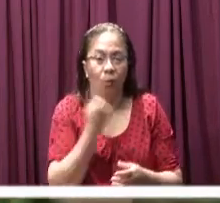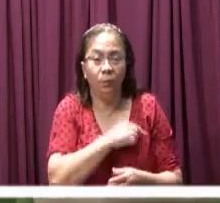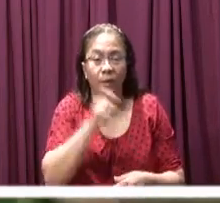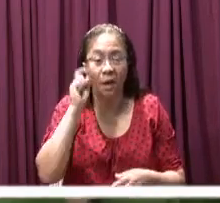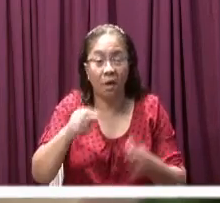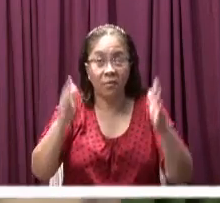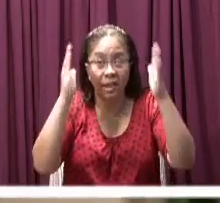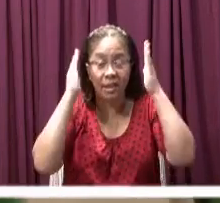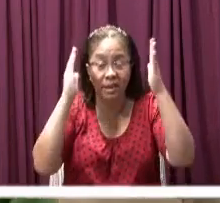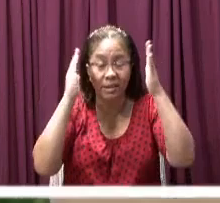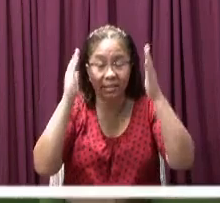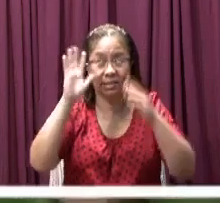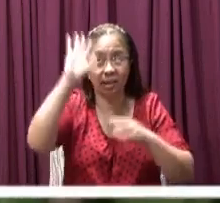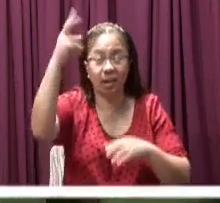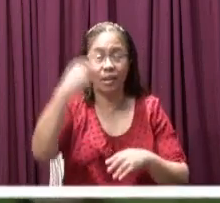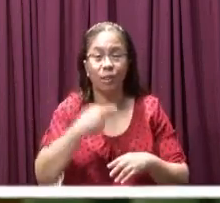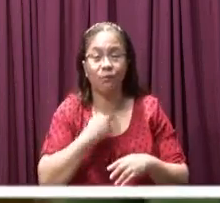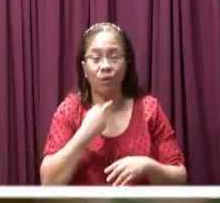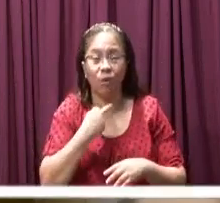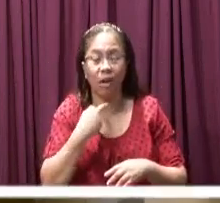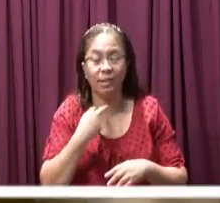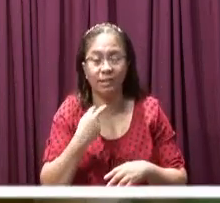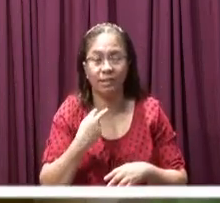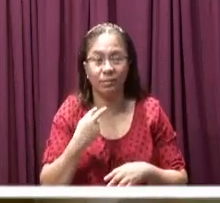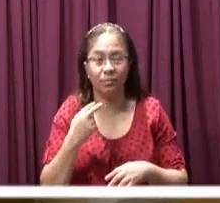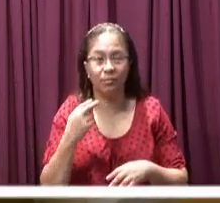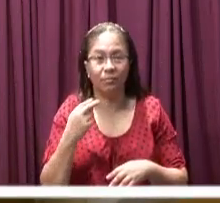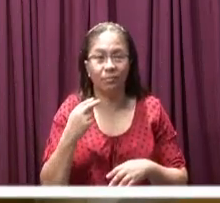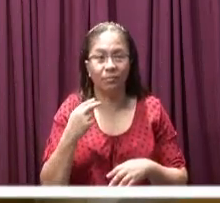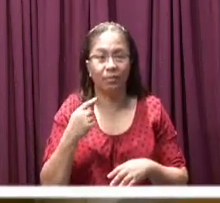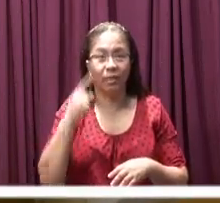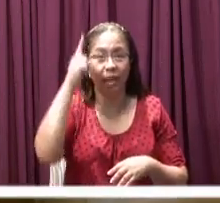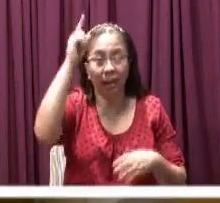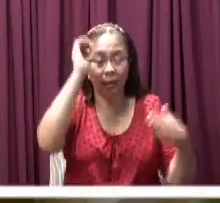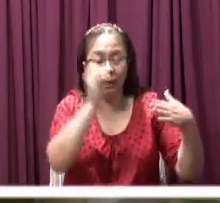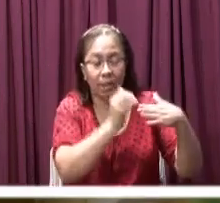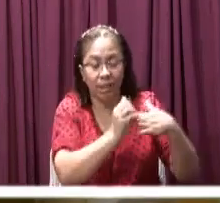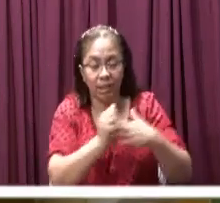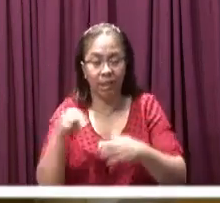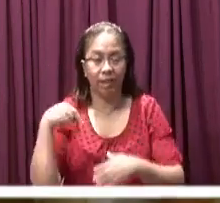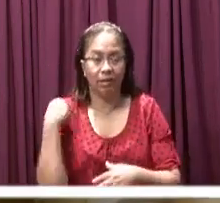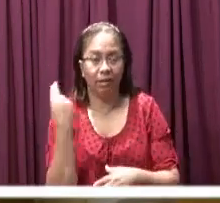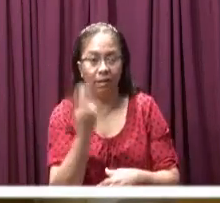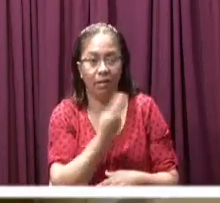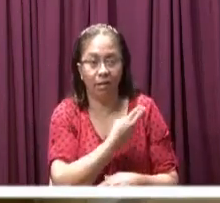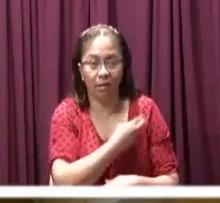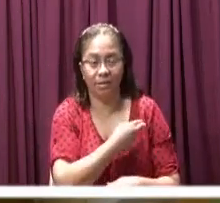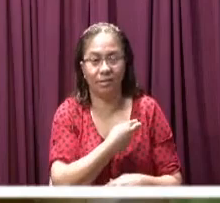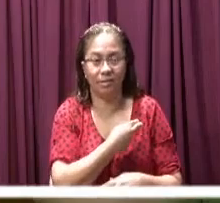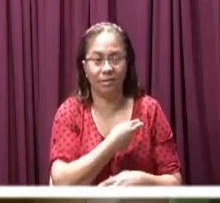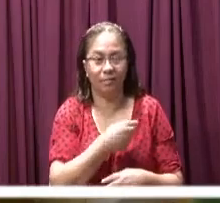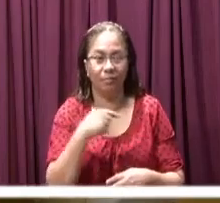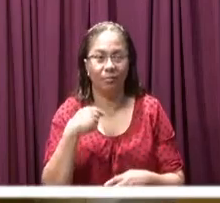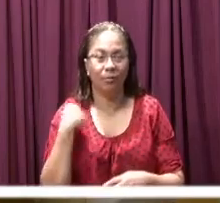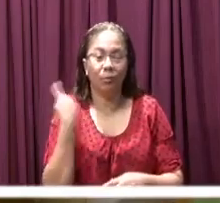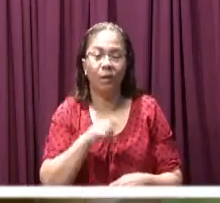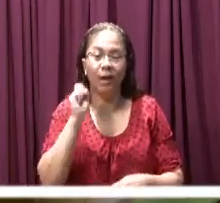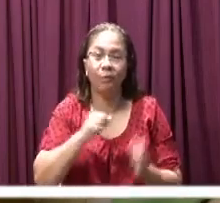to my voice, they know me, and I lead them out. They actually follow the